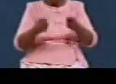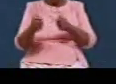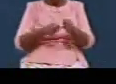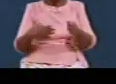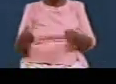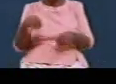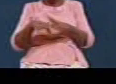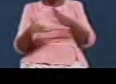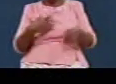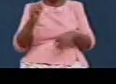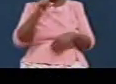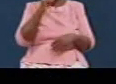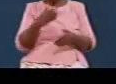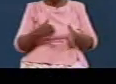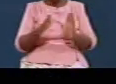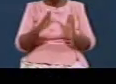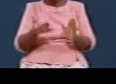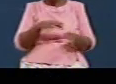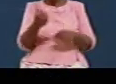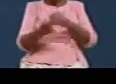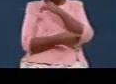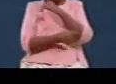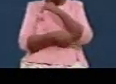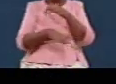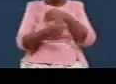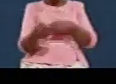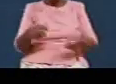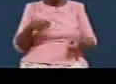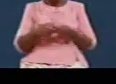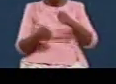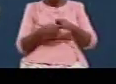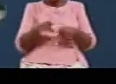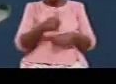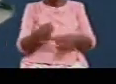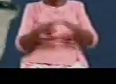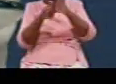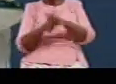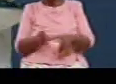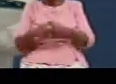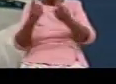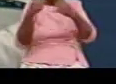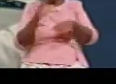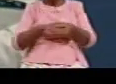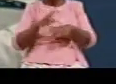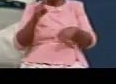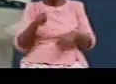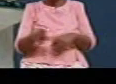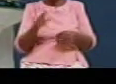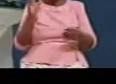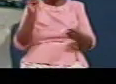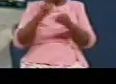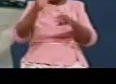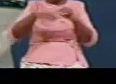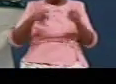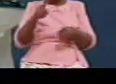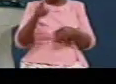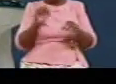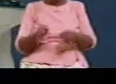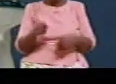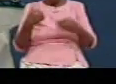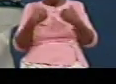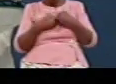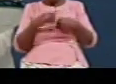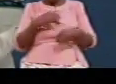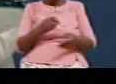not allow any temptation, any trial, any pressure to come upon you more than you can bear. And then he will